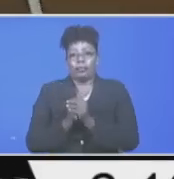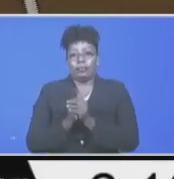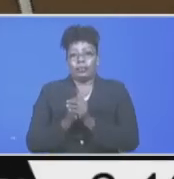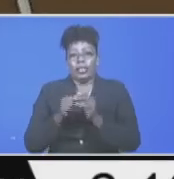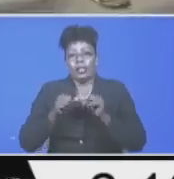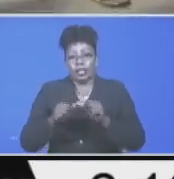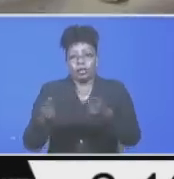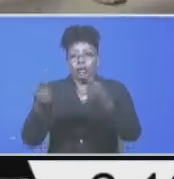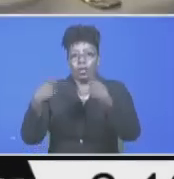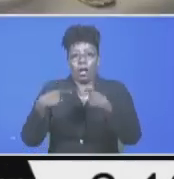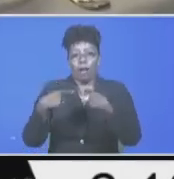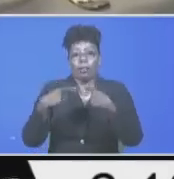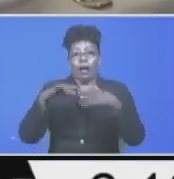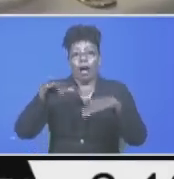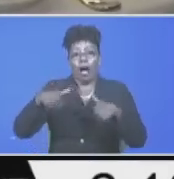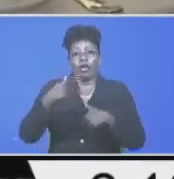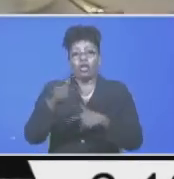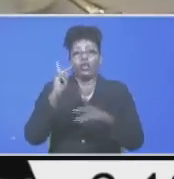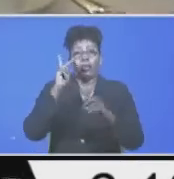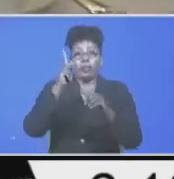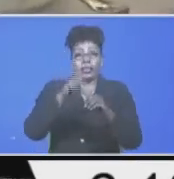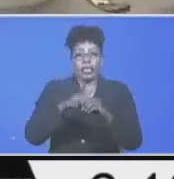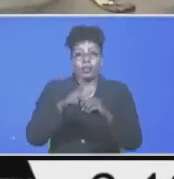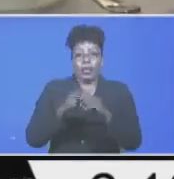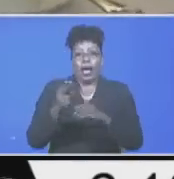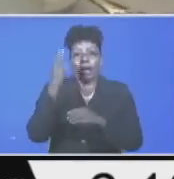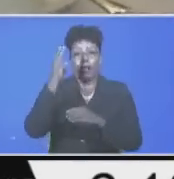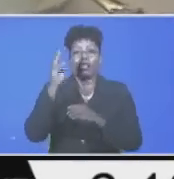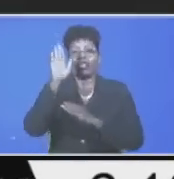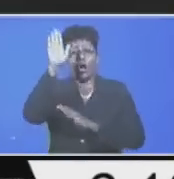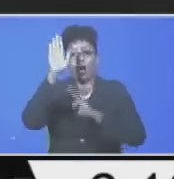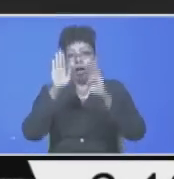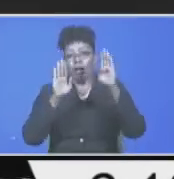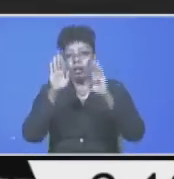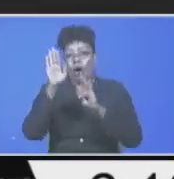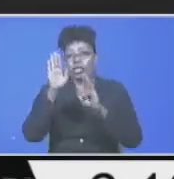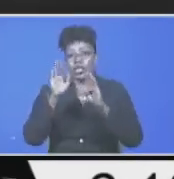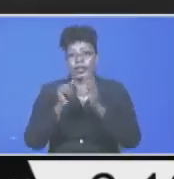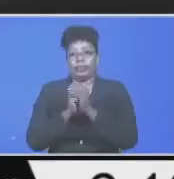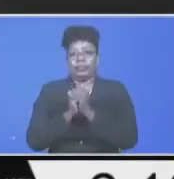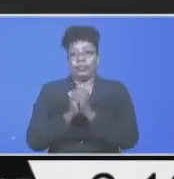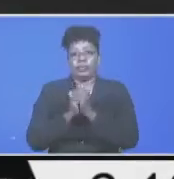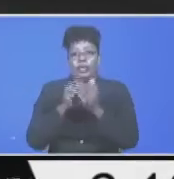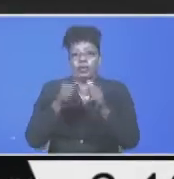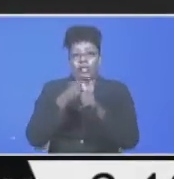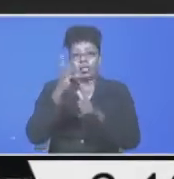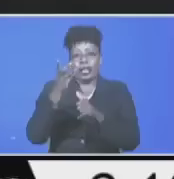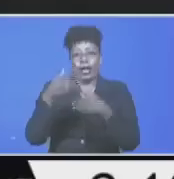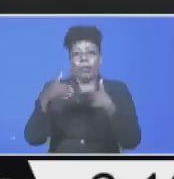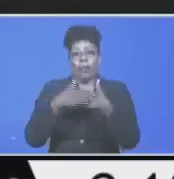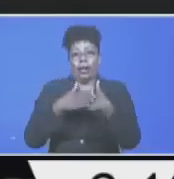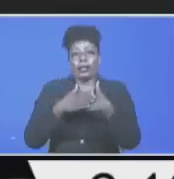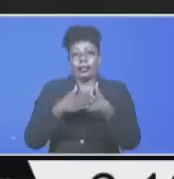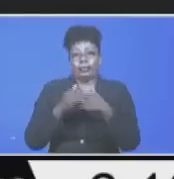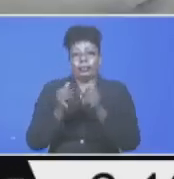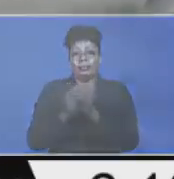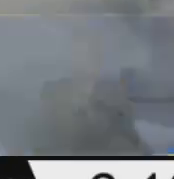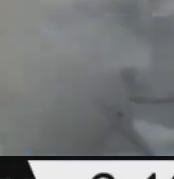Still to come, find out how you can participate in an upcoming auction. That story and more when First at 6 returns on the next side of the break.